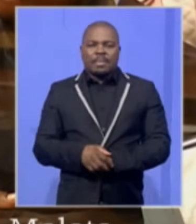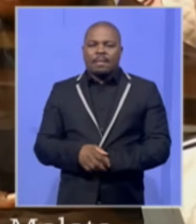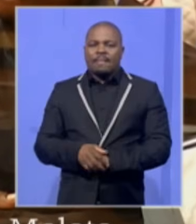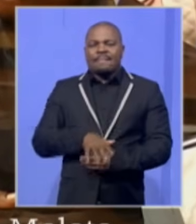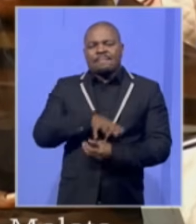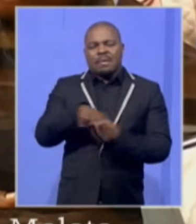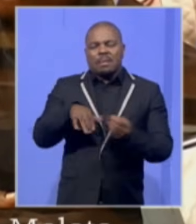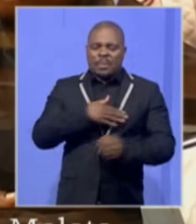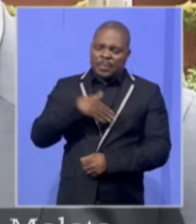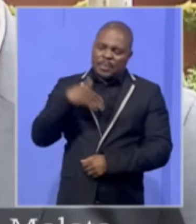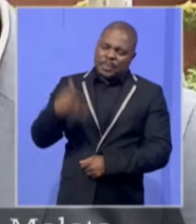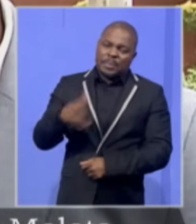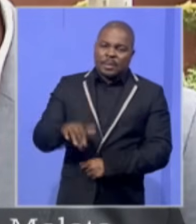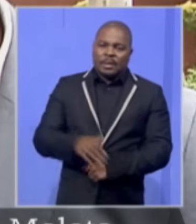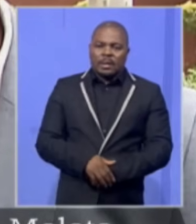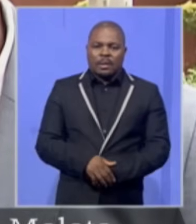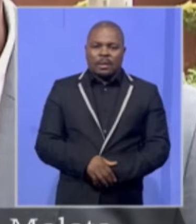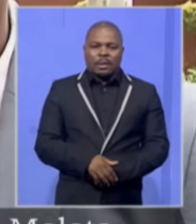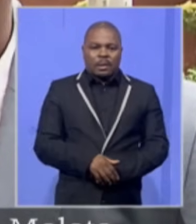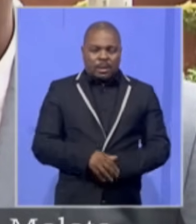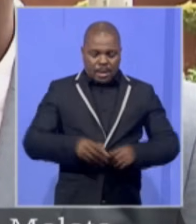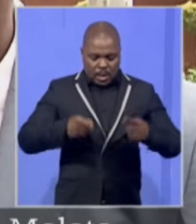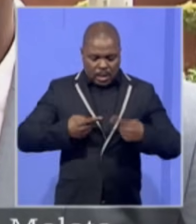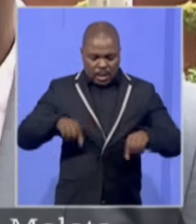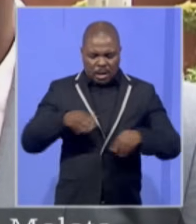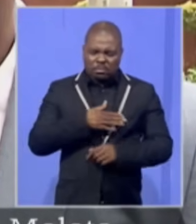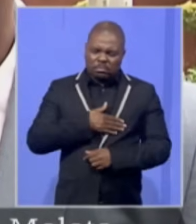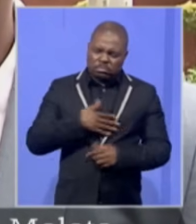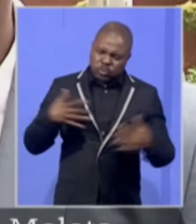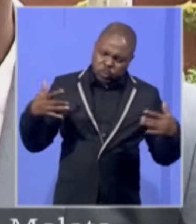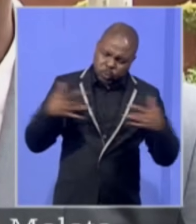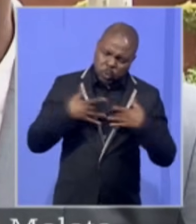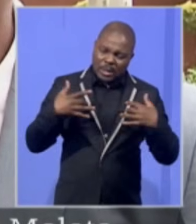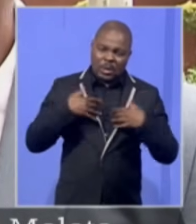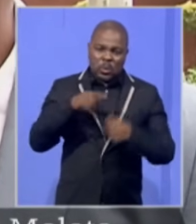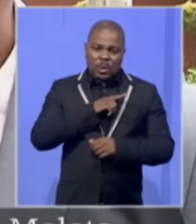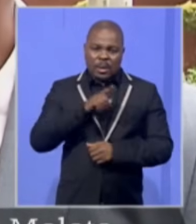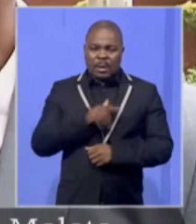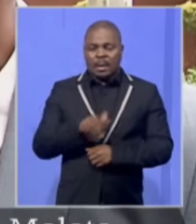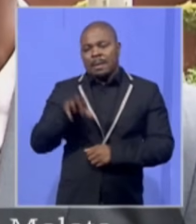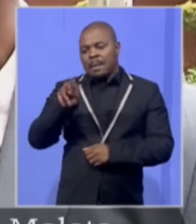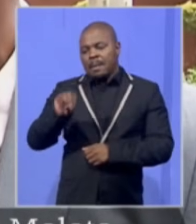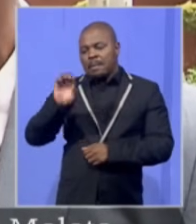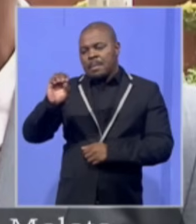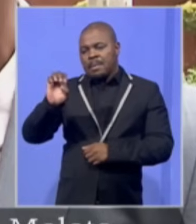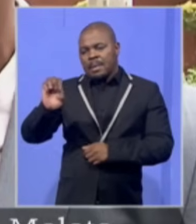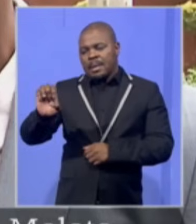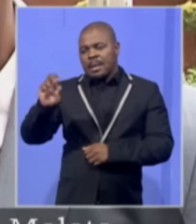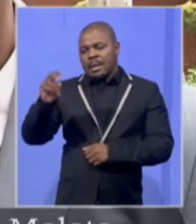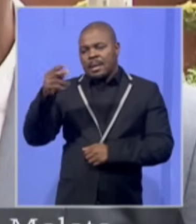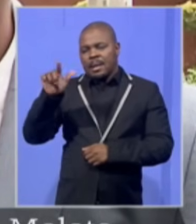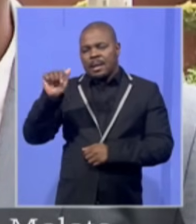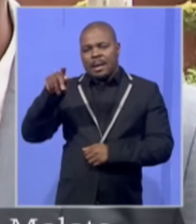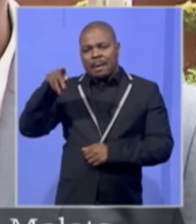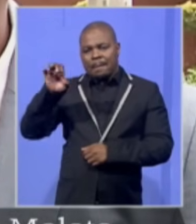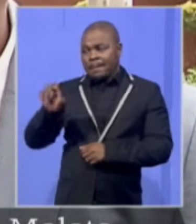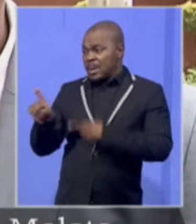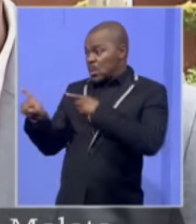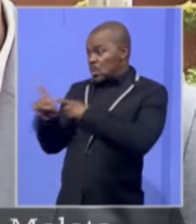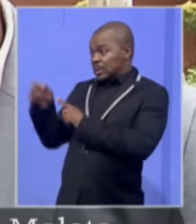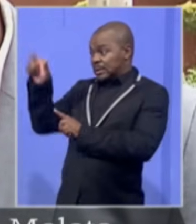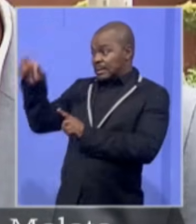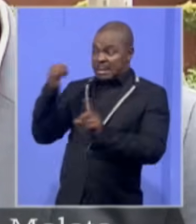botlhoko thata. Re tshwenyegile kudu ka gore Metlhape a bontšhe sense of remorse. O ba sa laetse